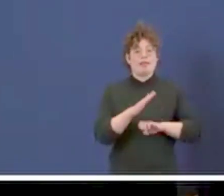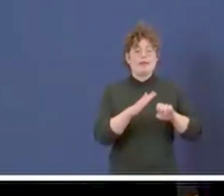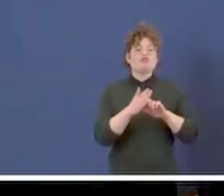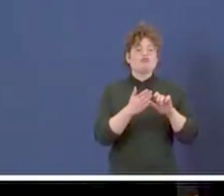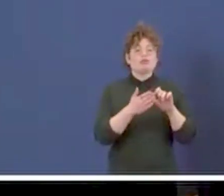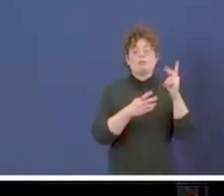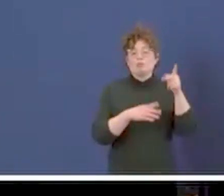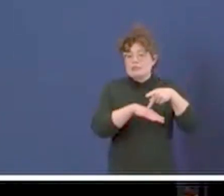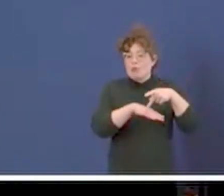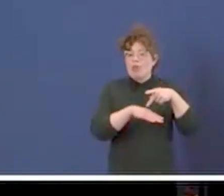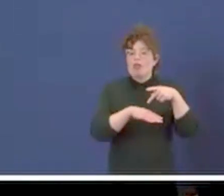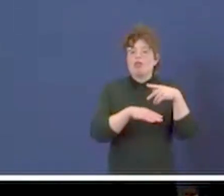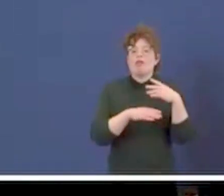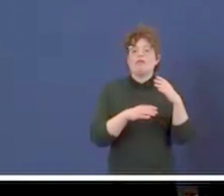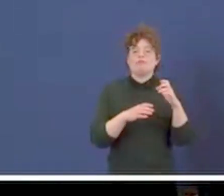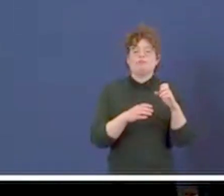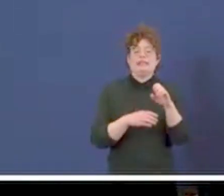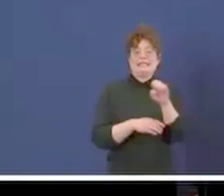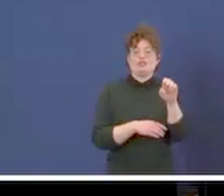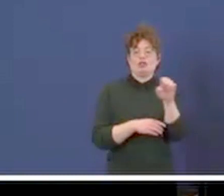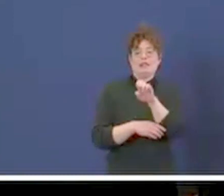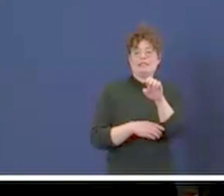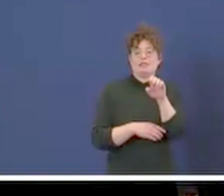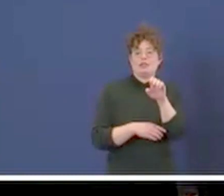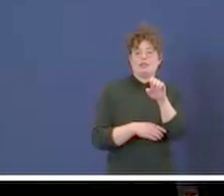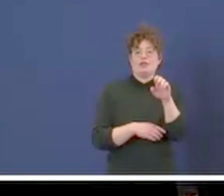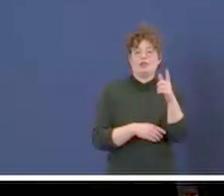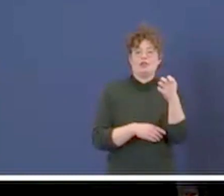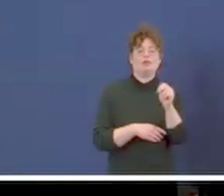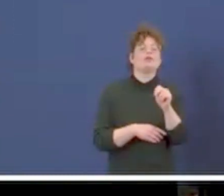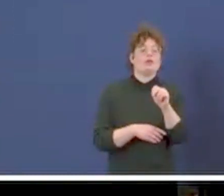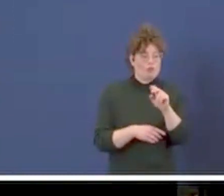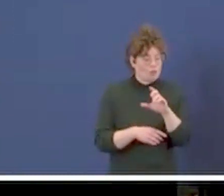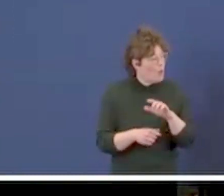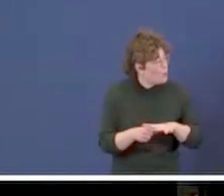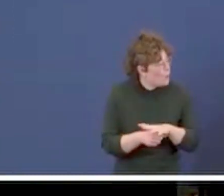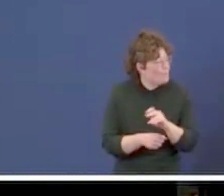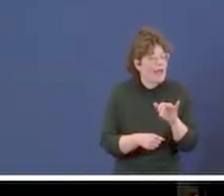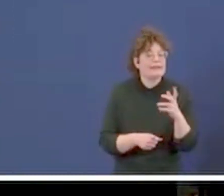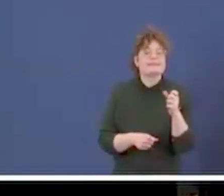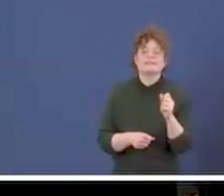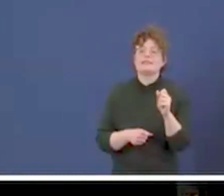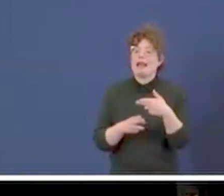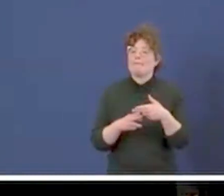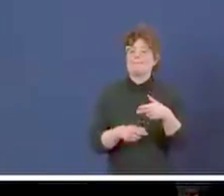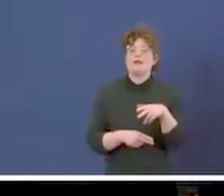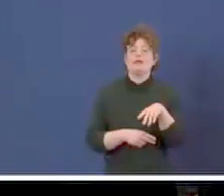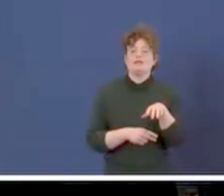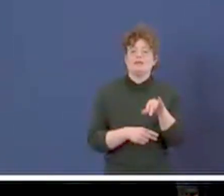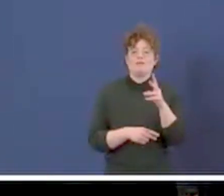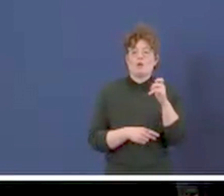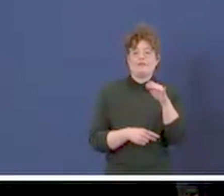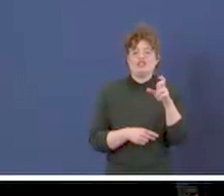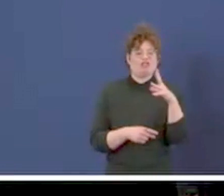Local. My name's Jack Freck. I'm a senior executive in residence at the George Voinovich School here at Ohio University. All right,